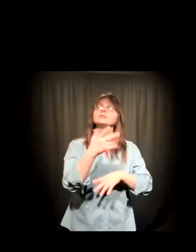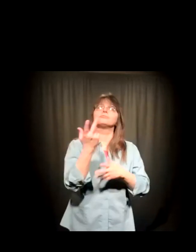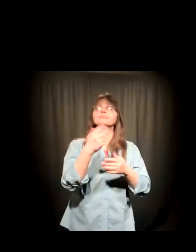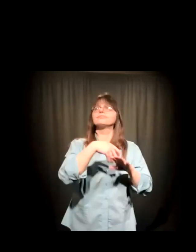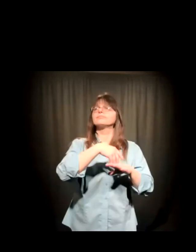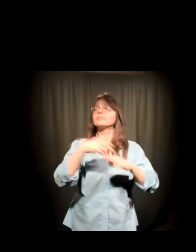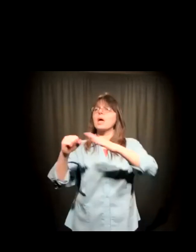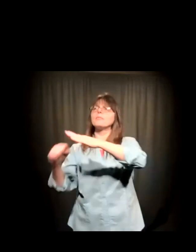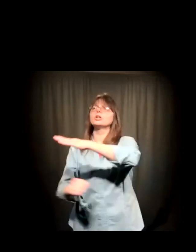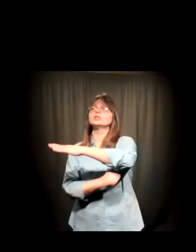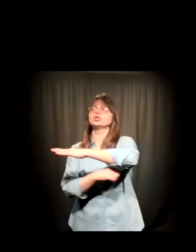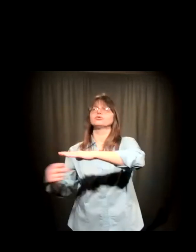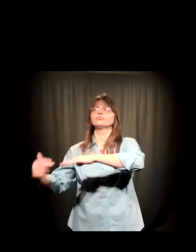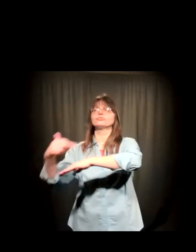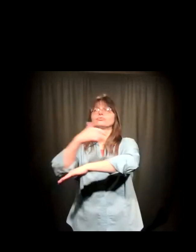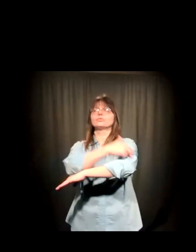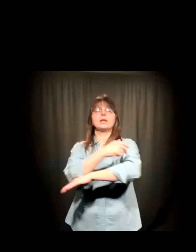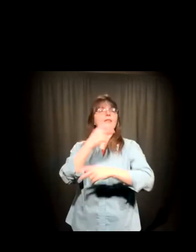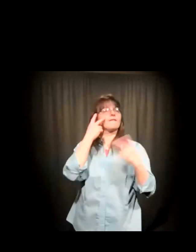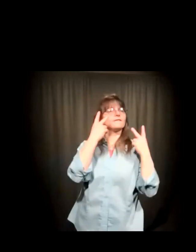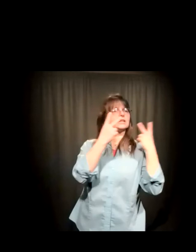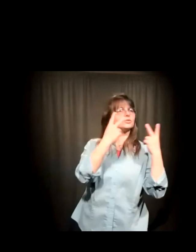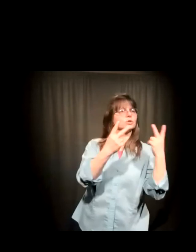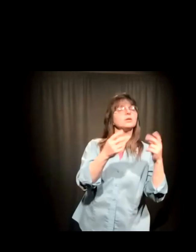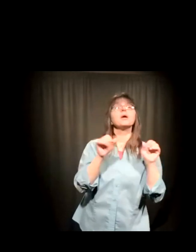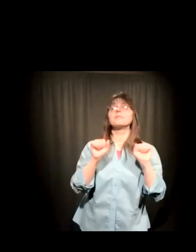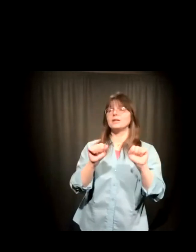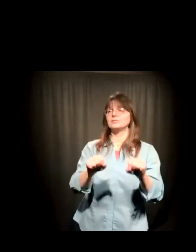that made progress possible and memorable.